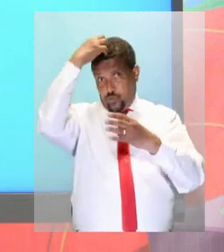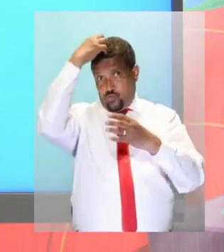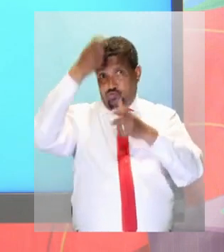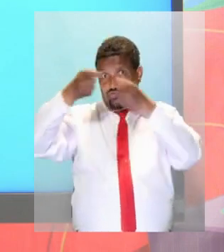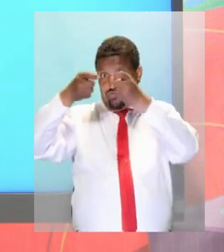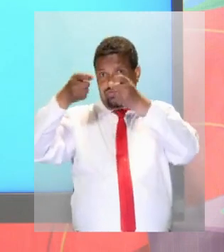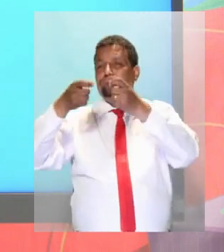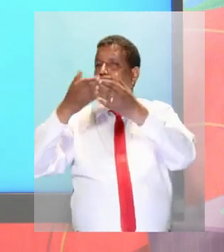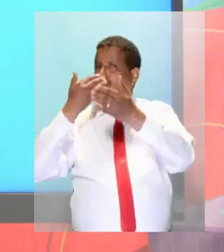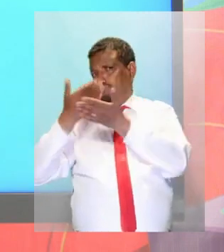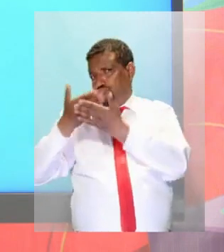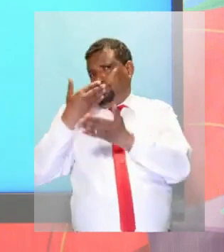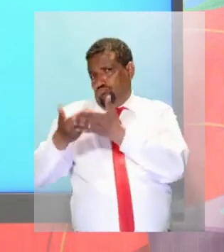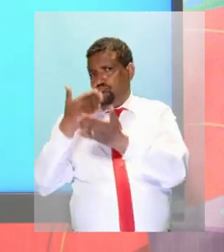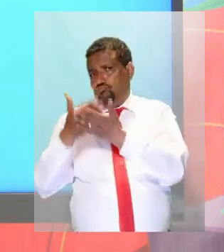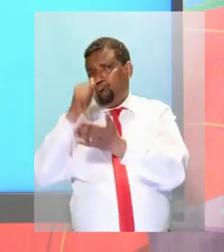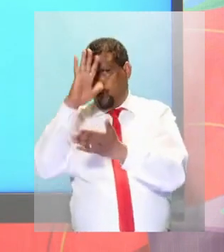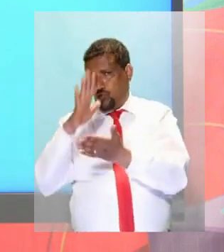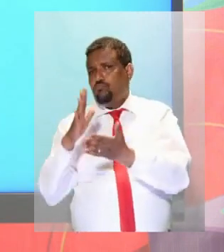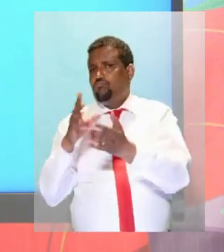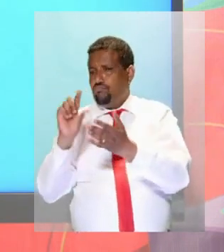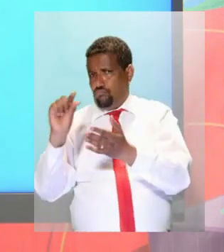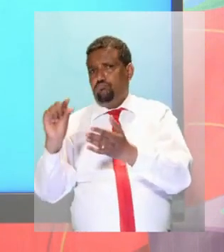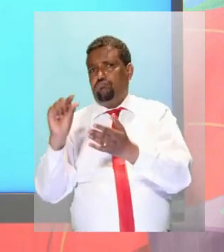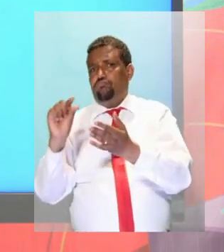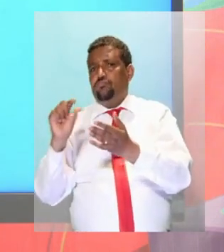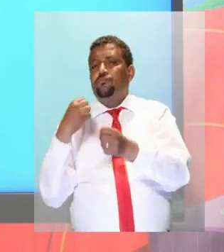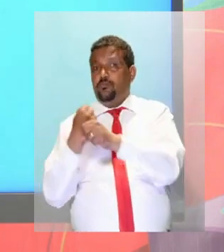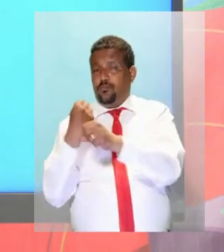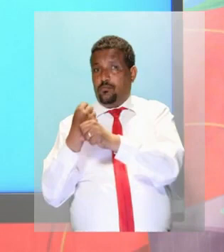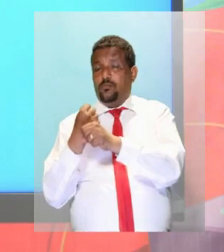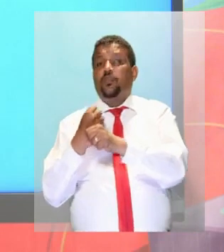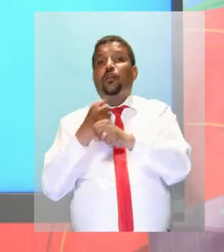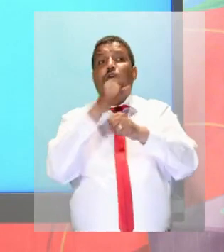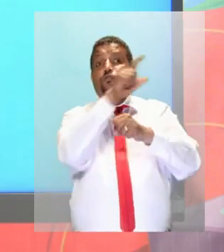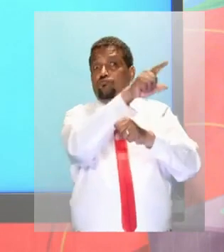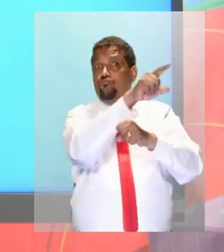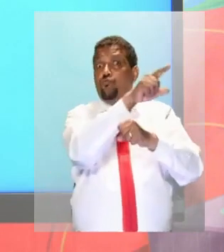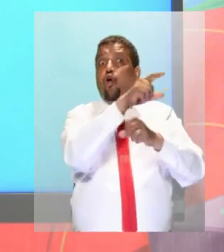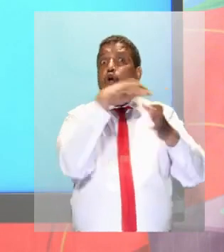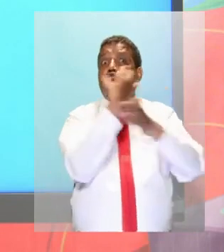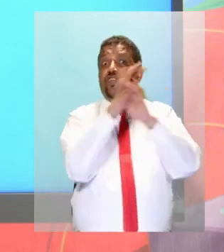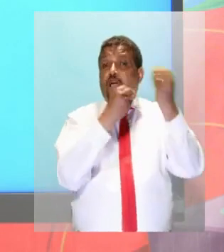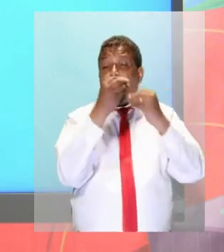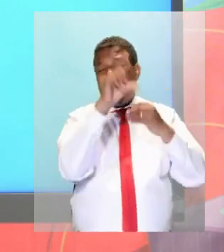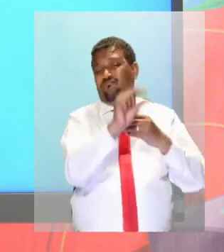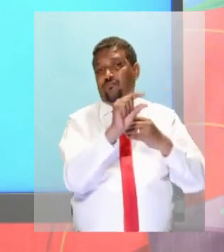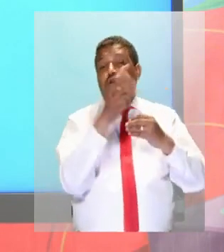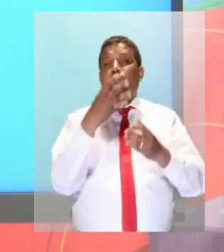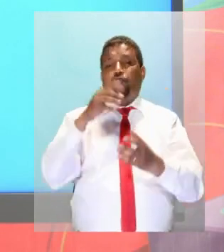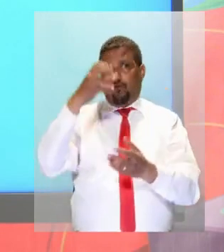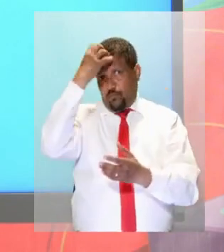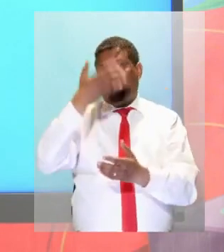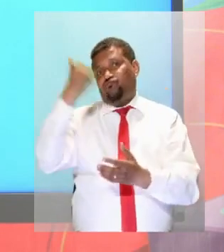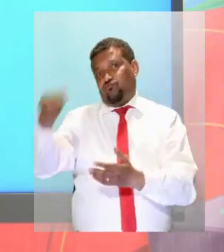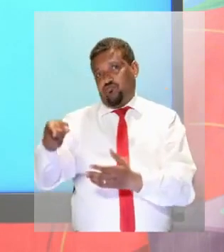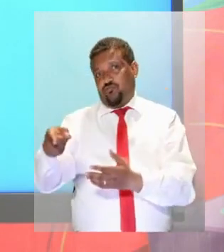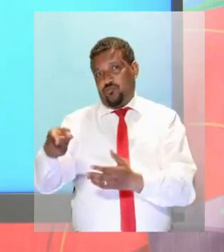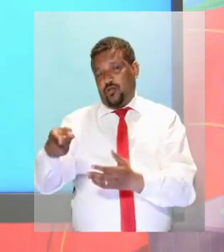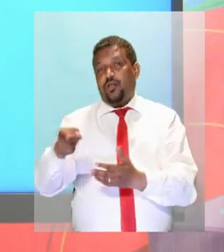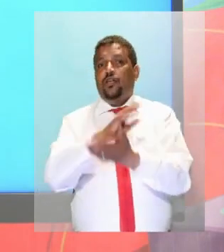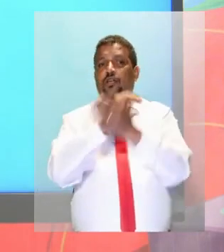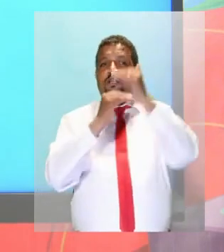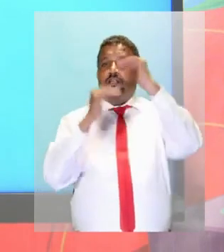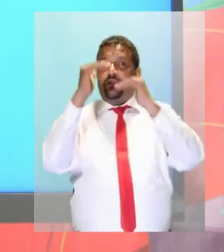but the social welfare is too minimum under the capitalist economy system. There is relative equality of income. That